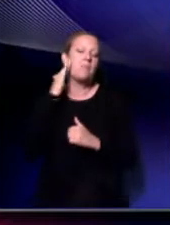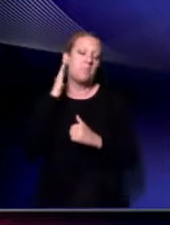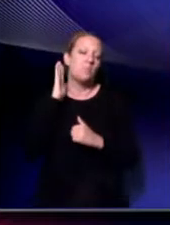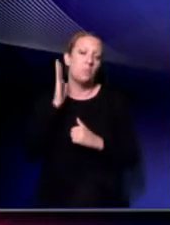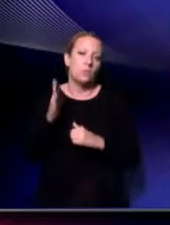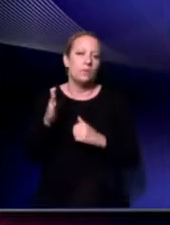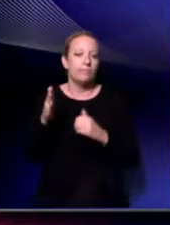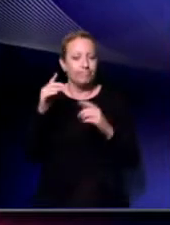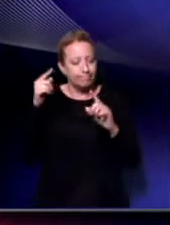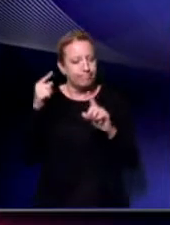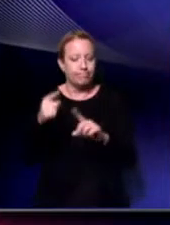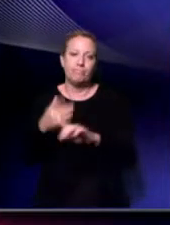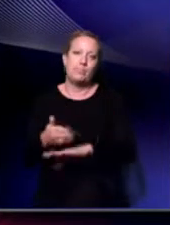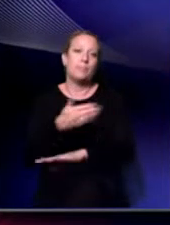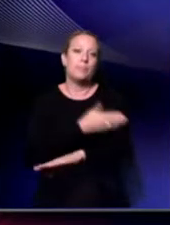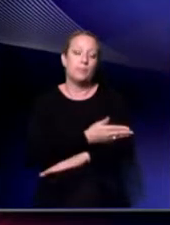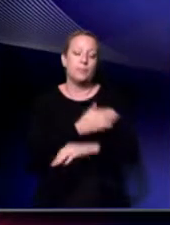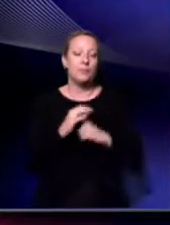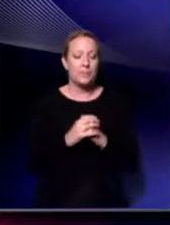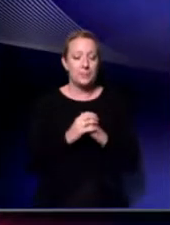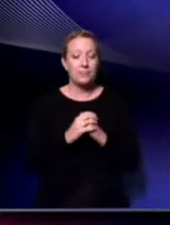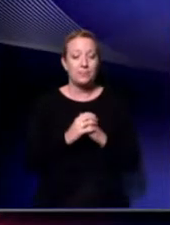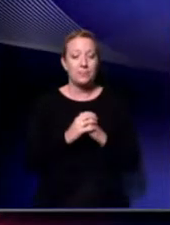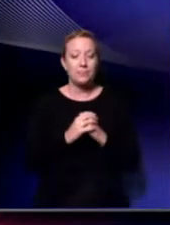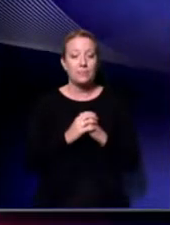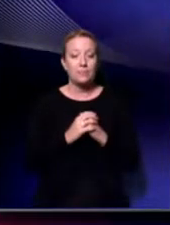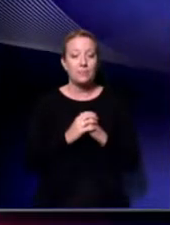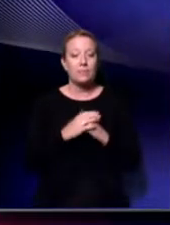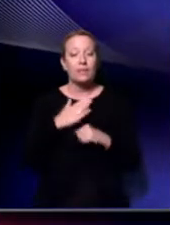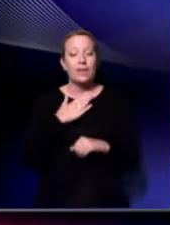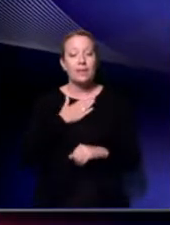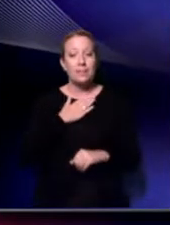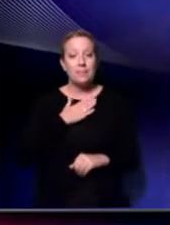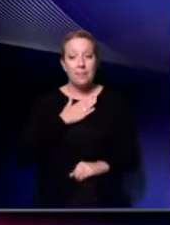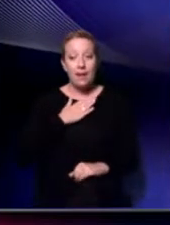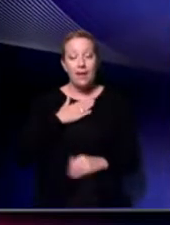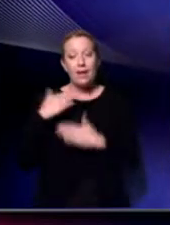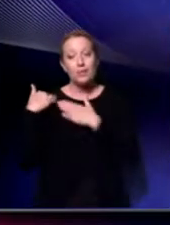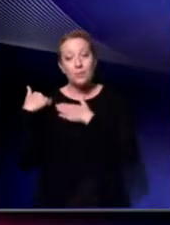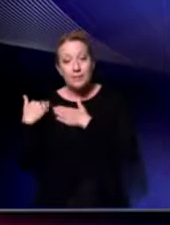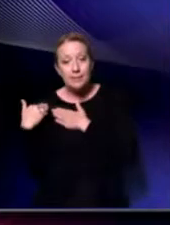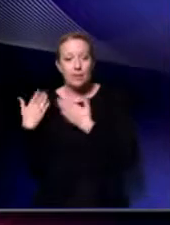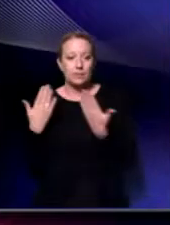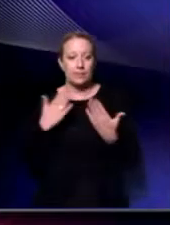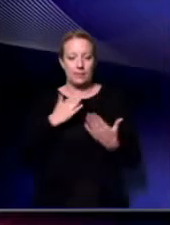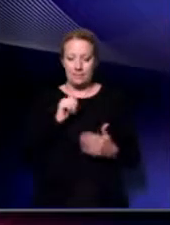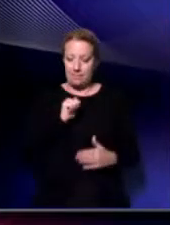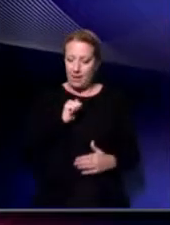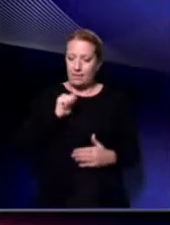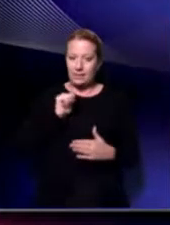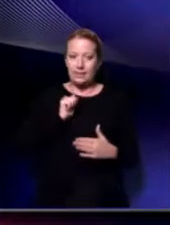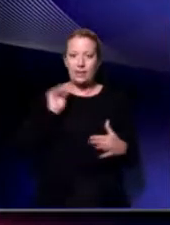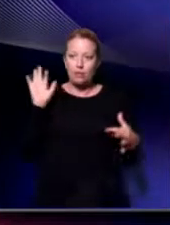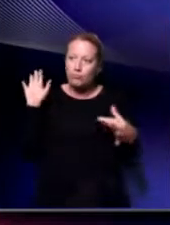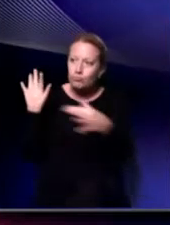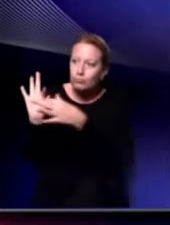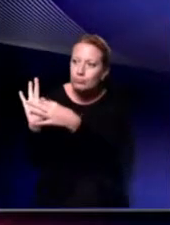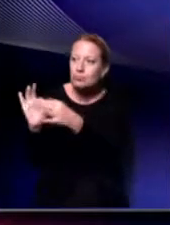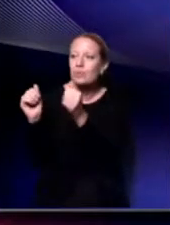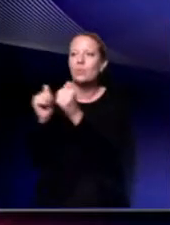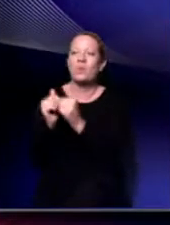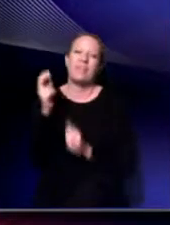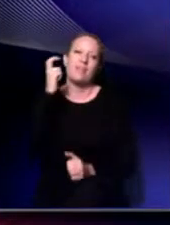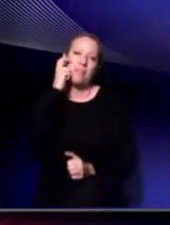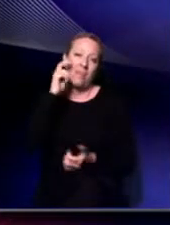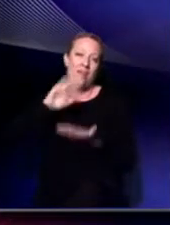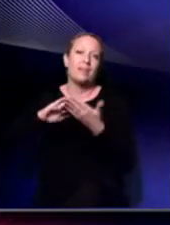And then as for myself, my own responsibilities in building relationships with the blind